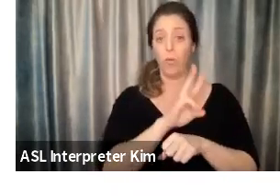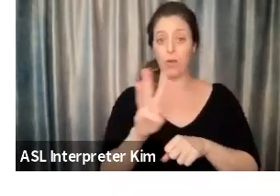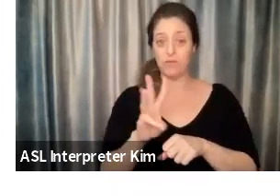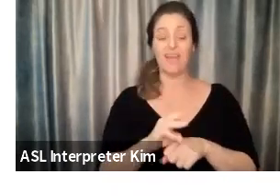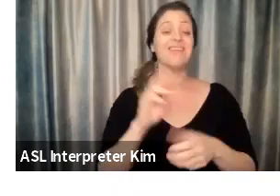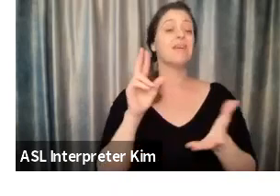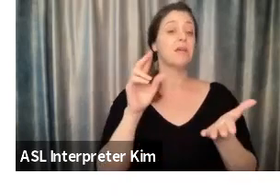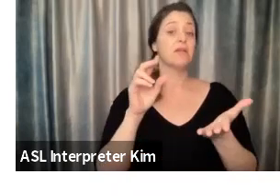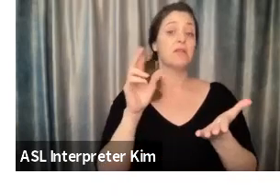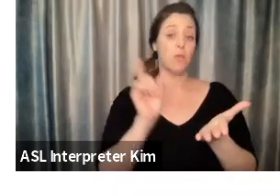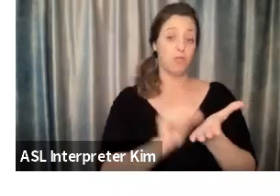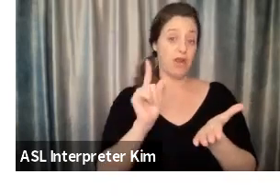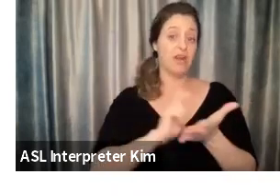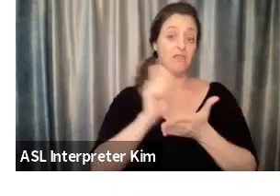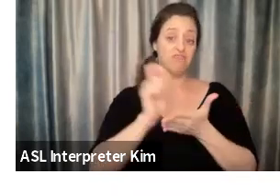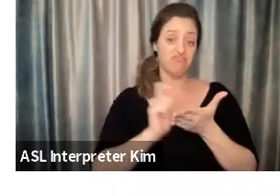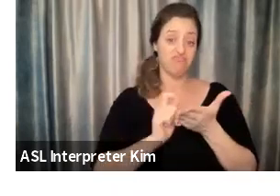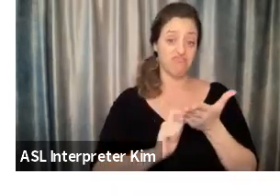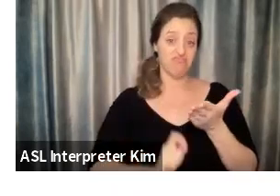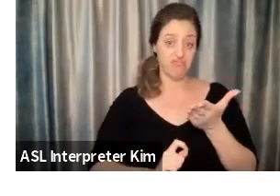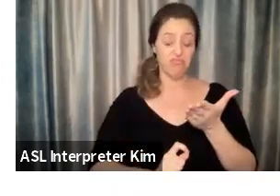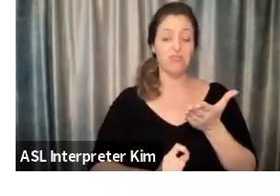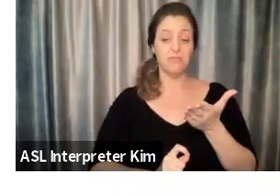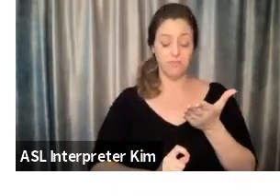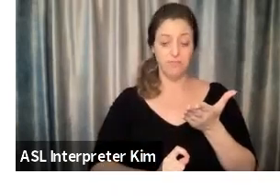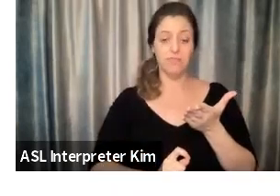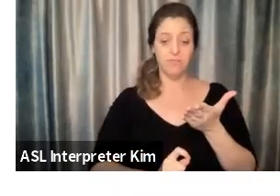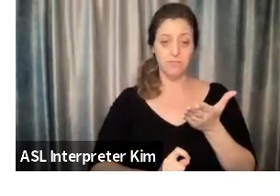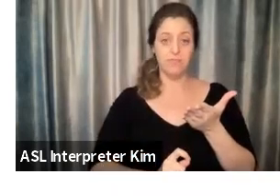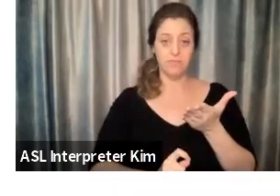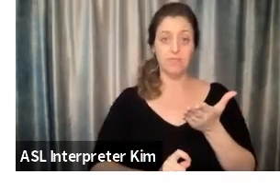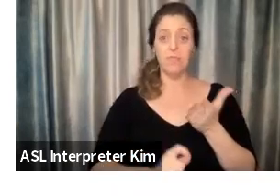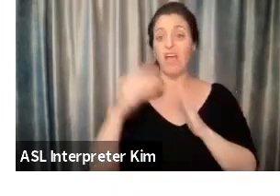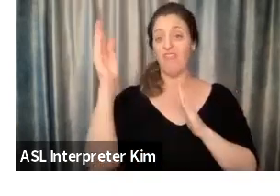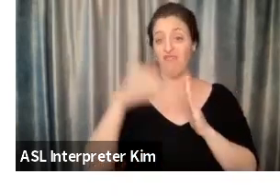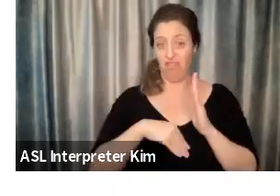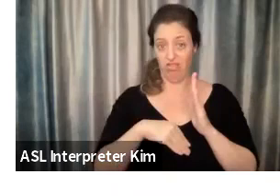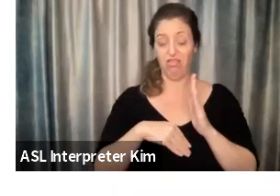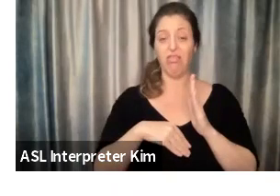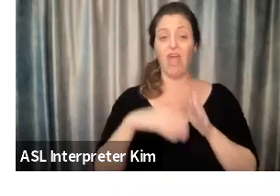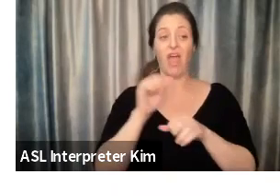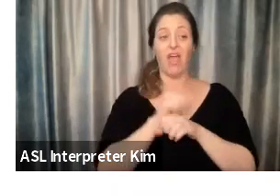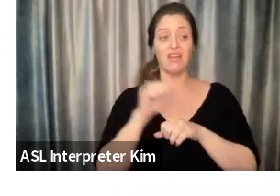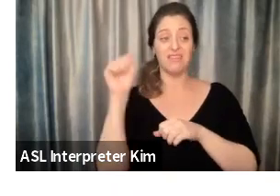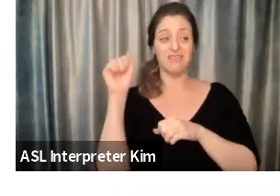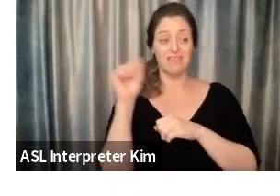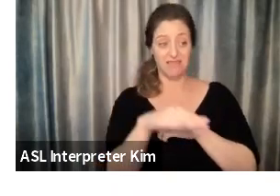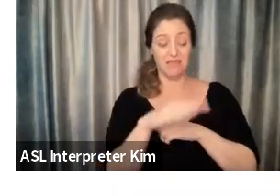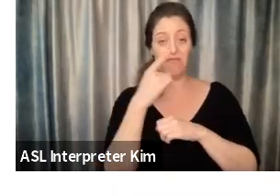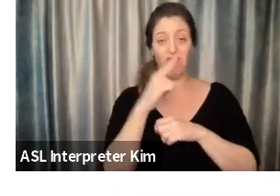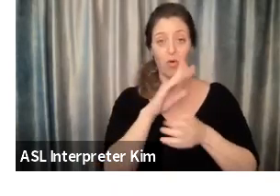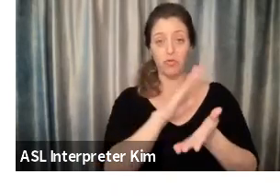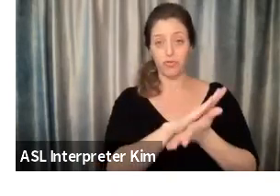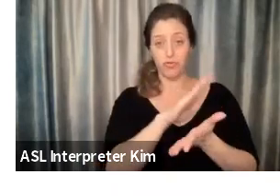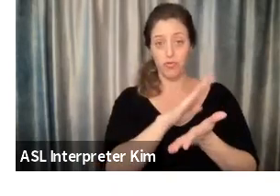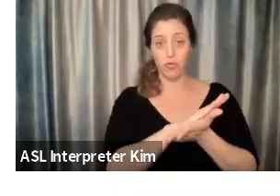the application is printed, it's returned after being completed, it's returned to the school, the student's